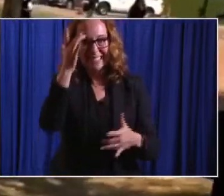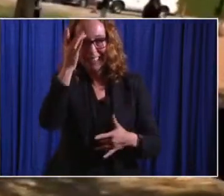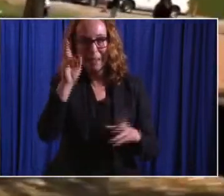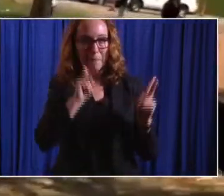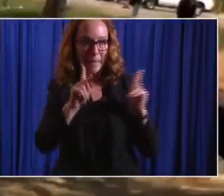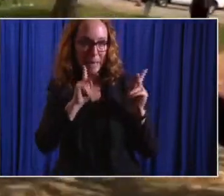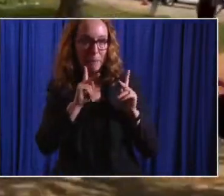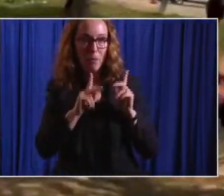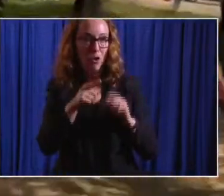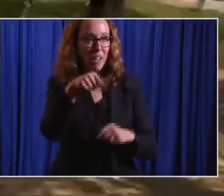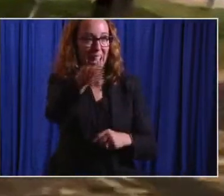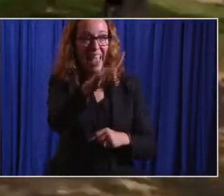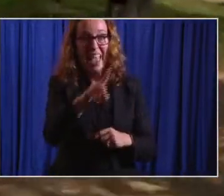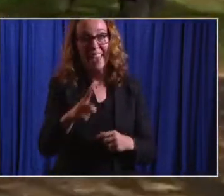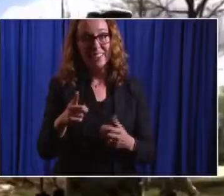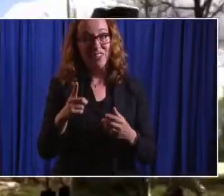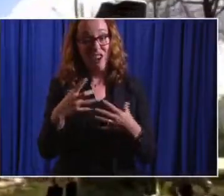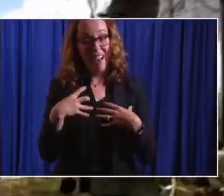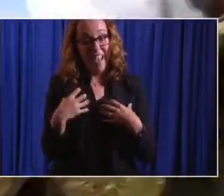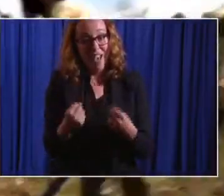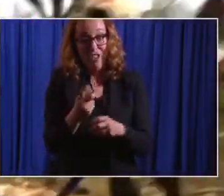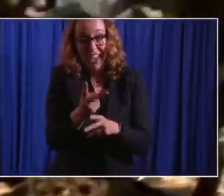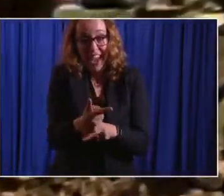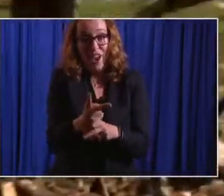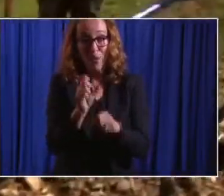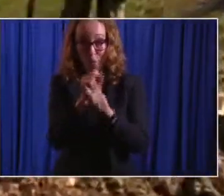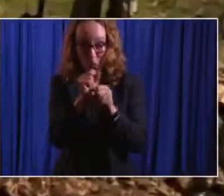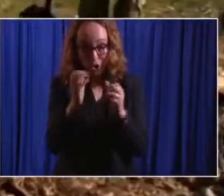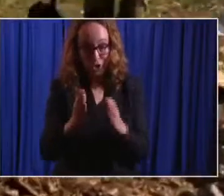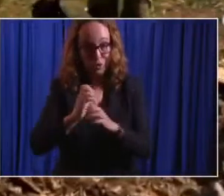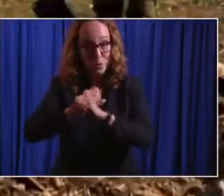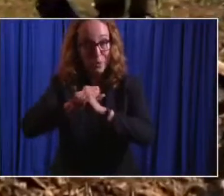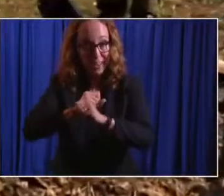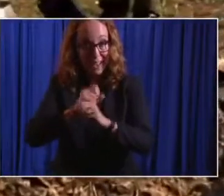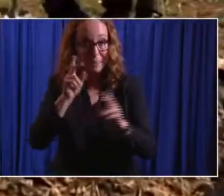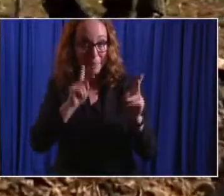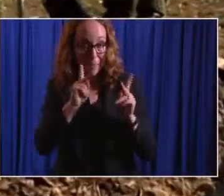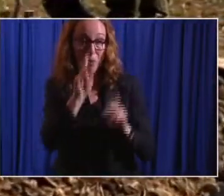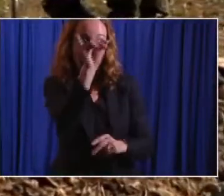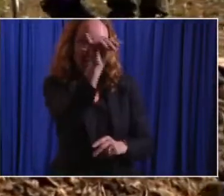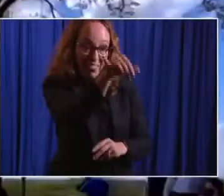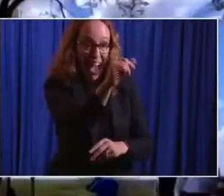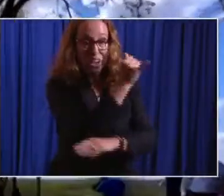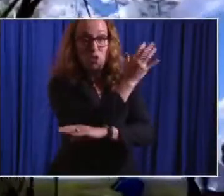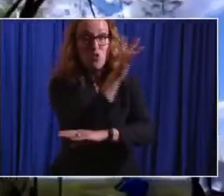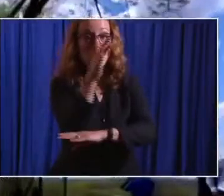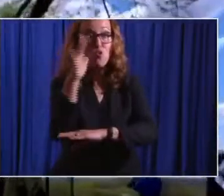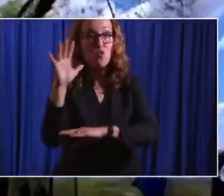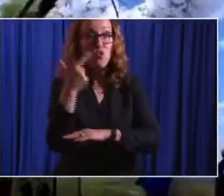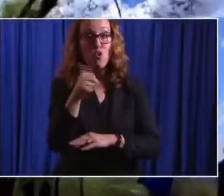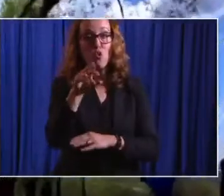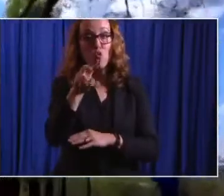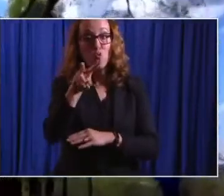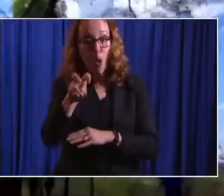others amid the coronavirus pandemic. The COVID-19 Pandemic Memorial Grove at Great Seal State Park